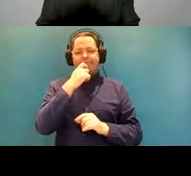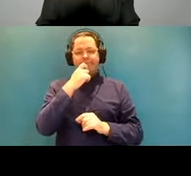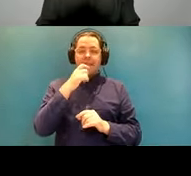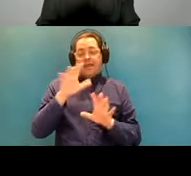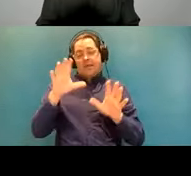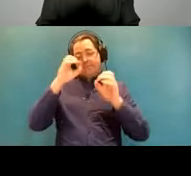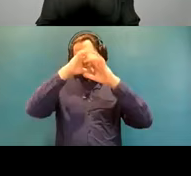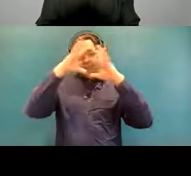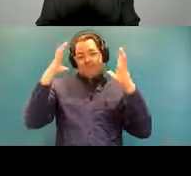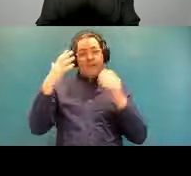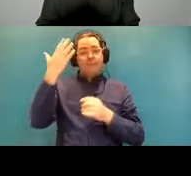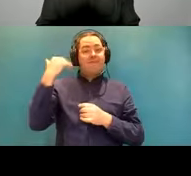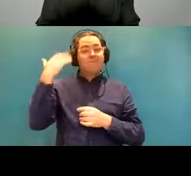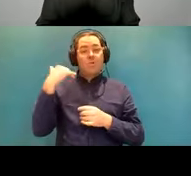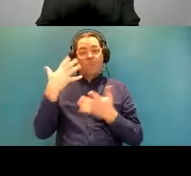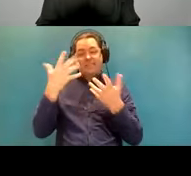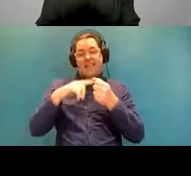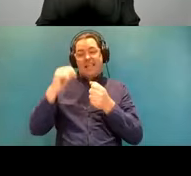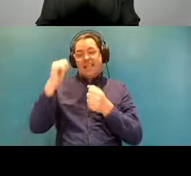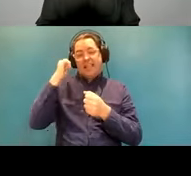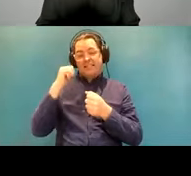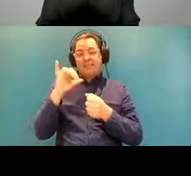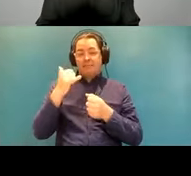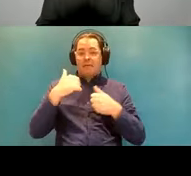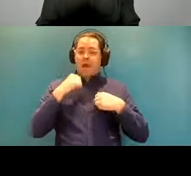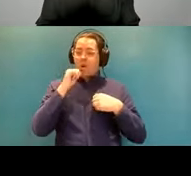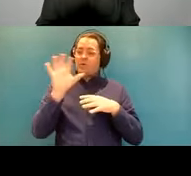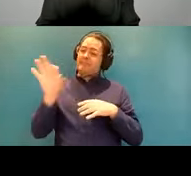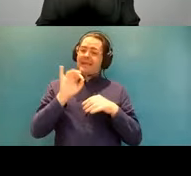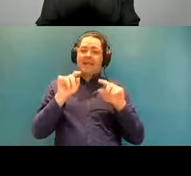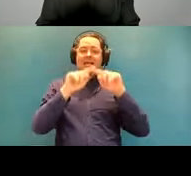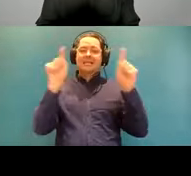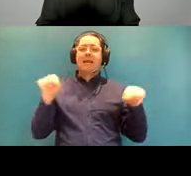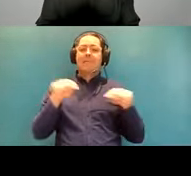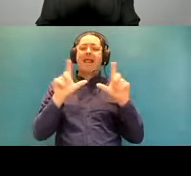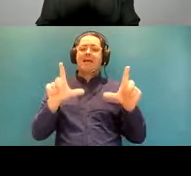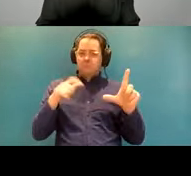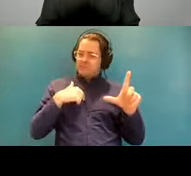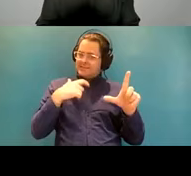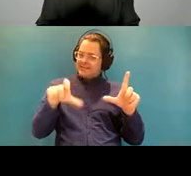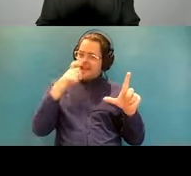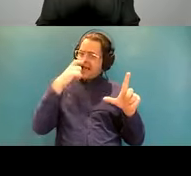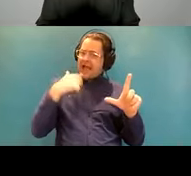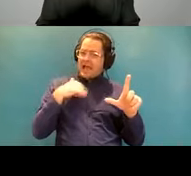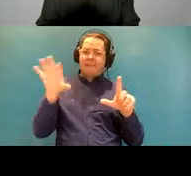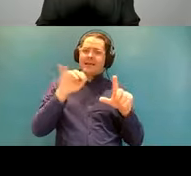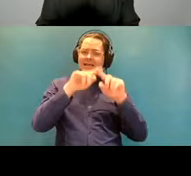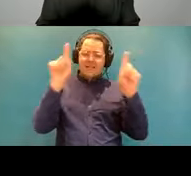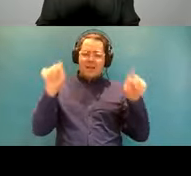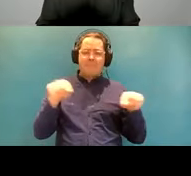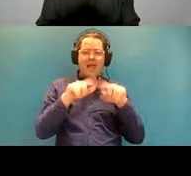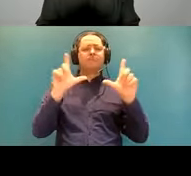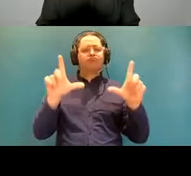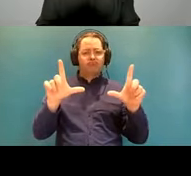previously, maybe 10 years ago, I would have chosen a template, and I can still do that. I can choose a template. And if I use the template, I can